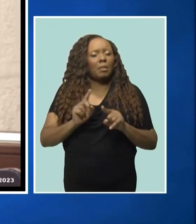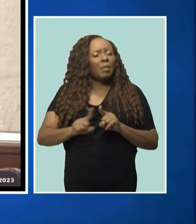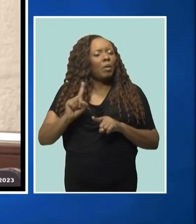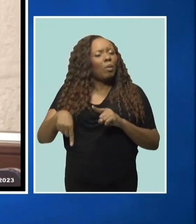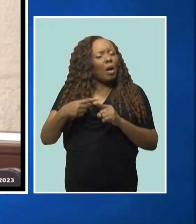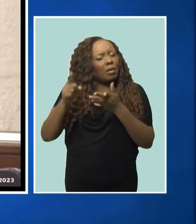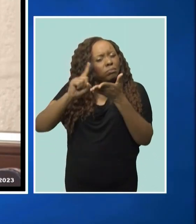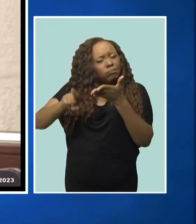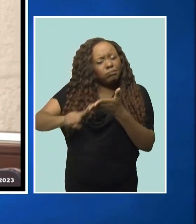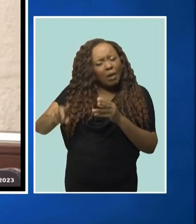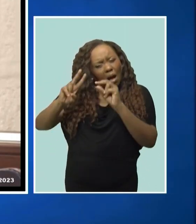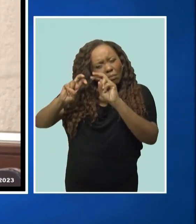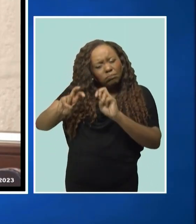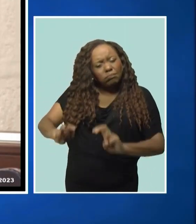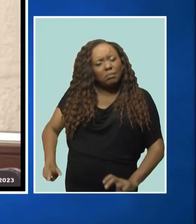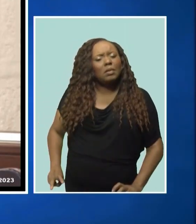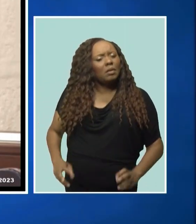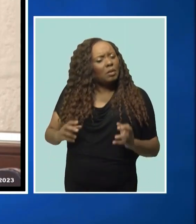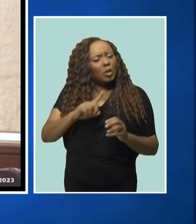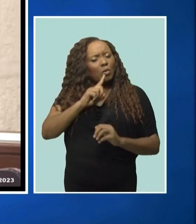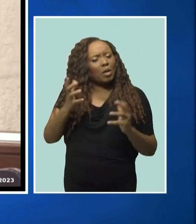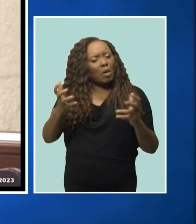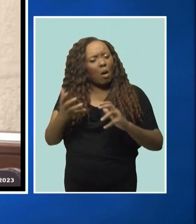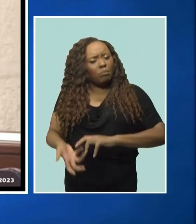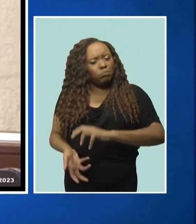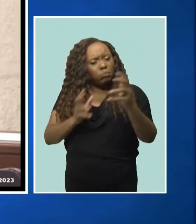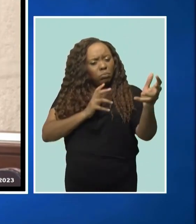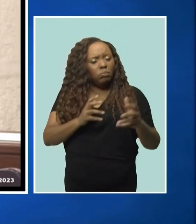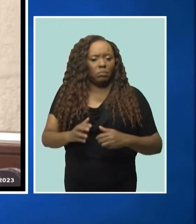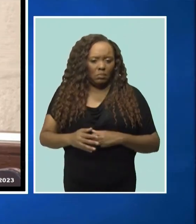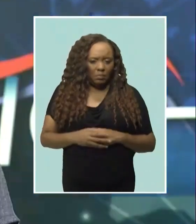at promoting disorder in this country.